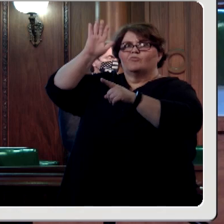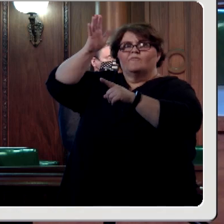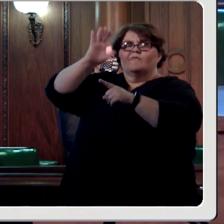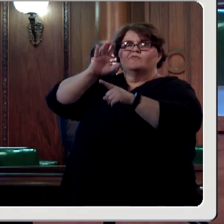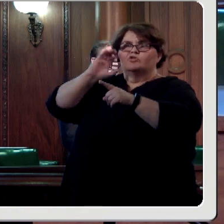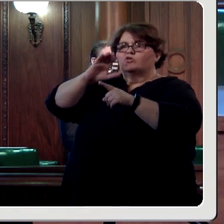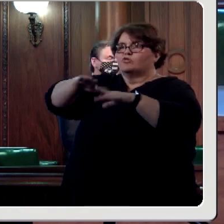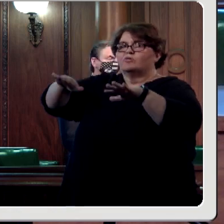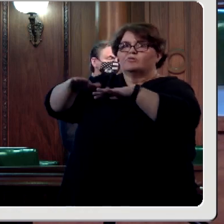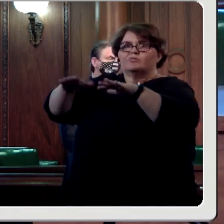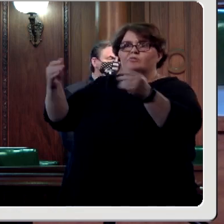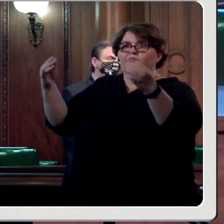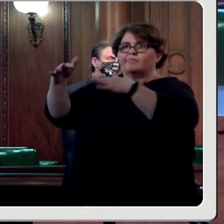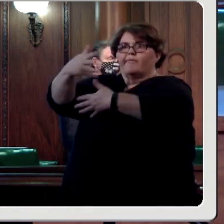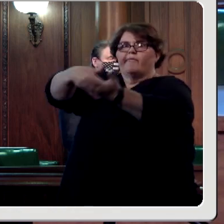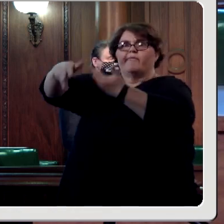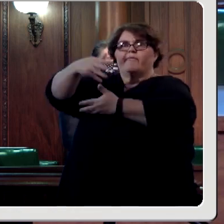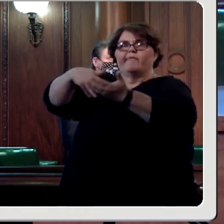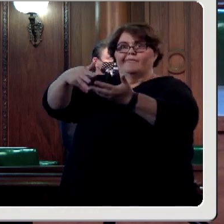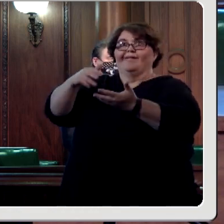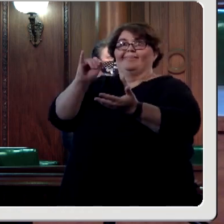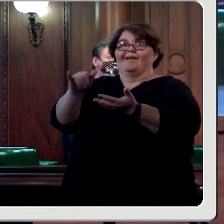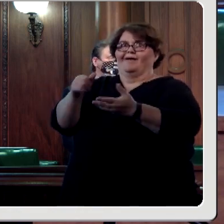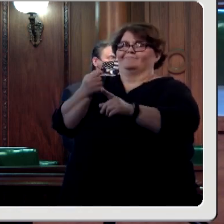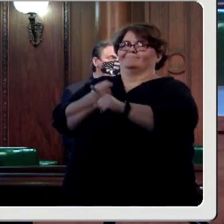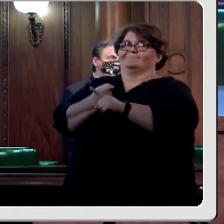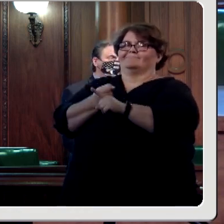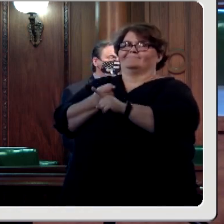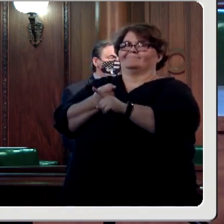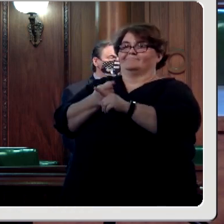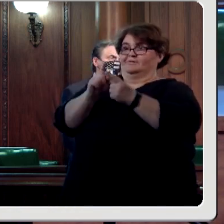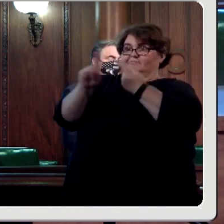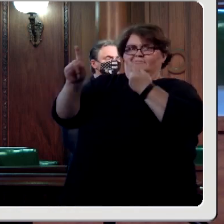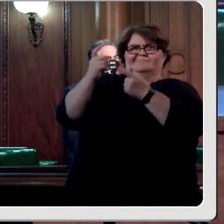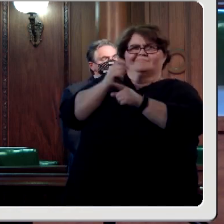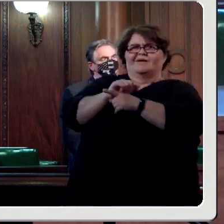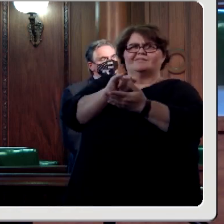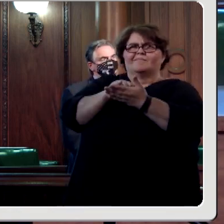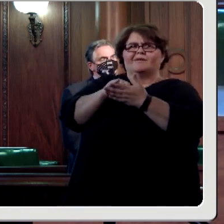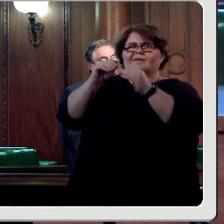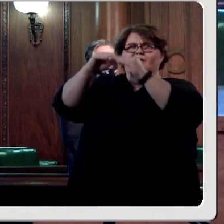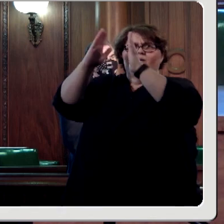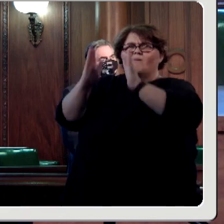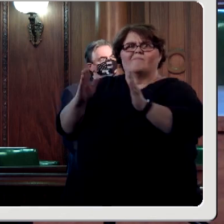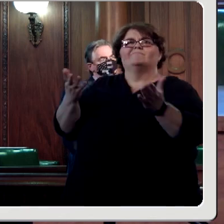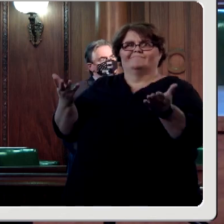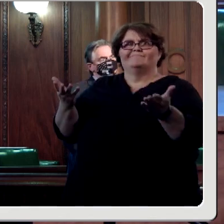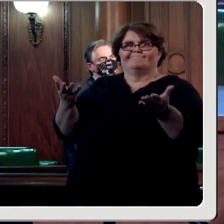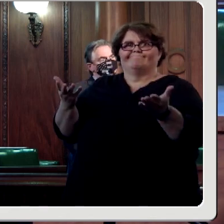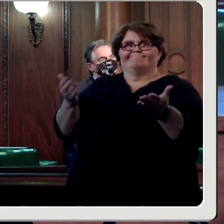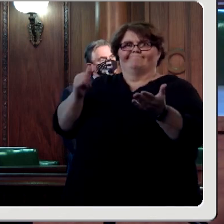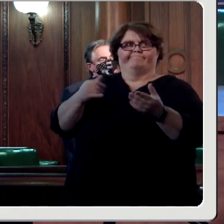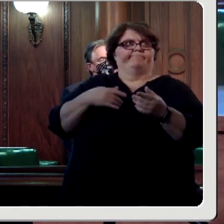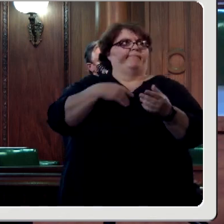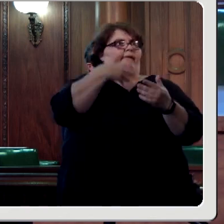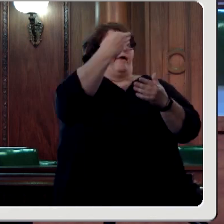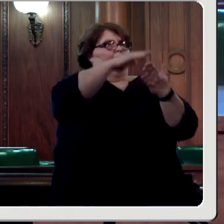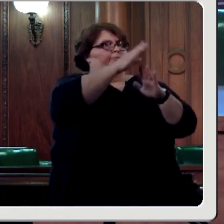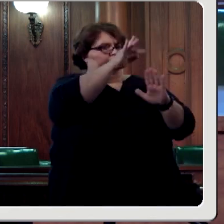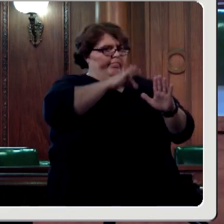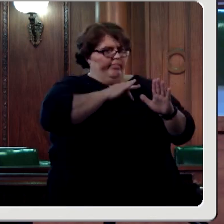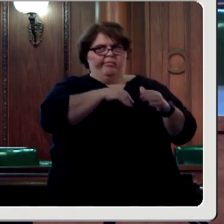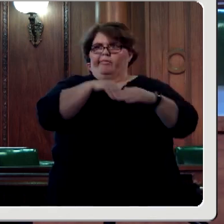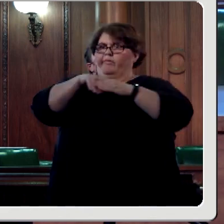into multi-generational homes and don't have much space to spread out. But what we'd like to do is encourage you to remember